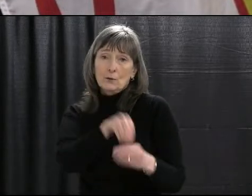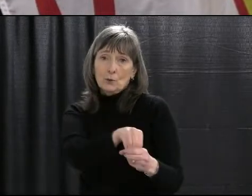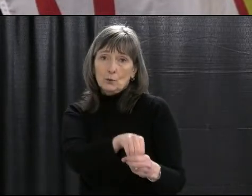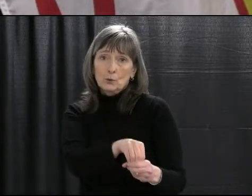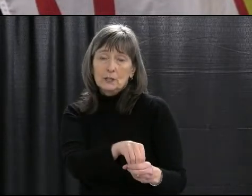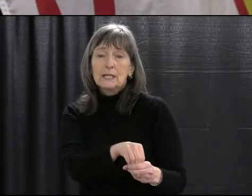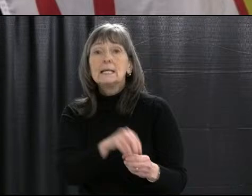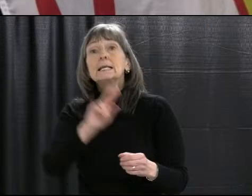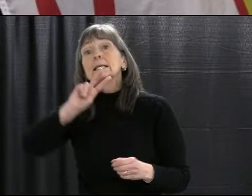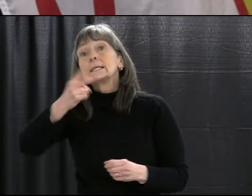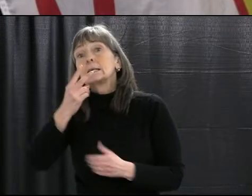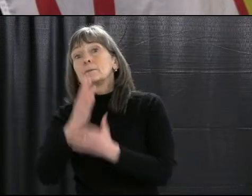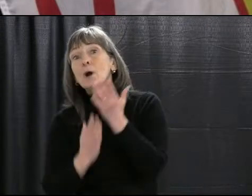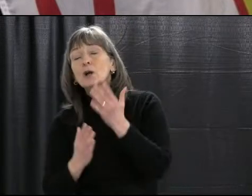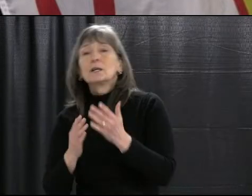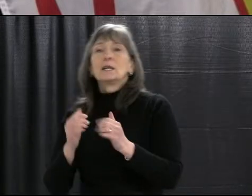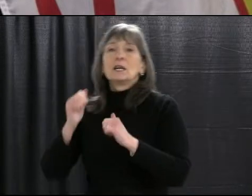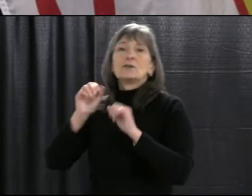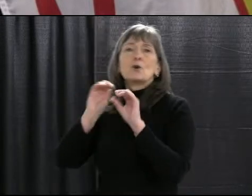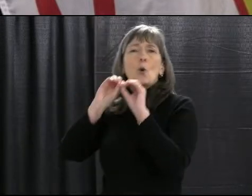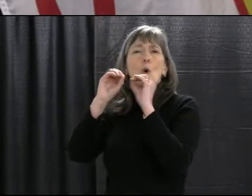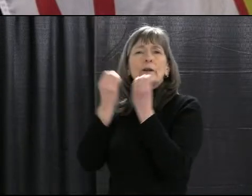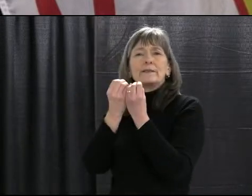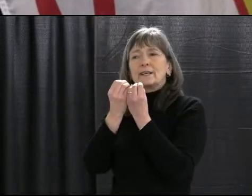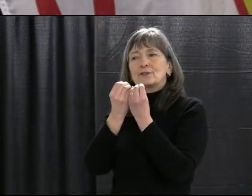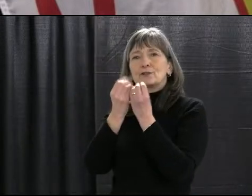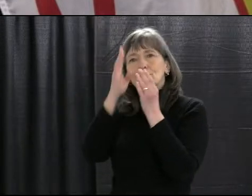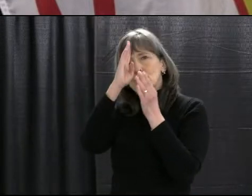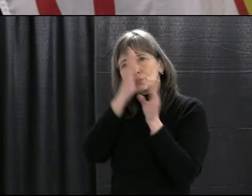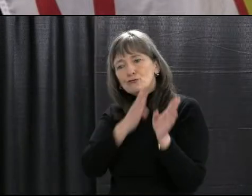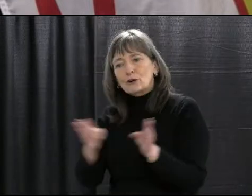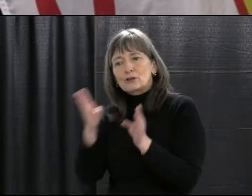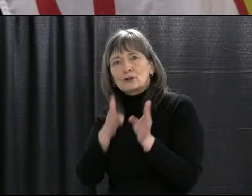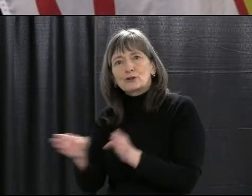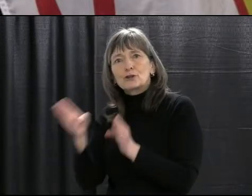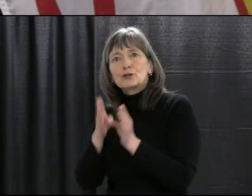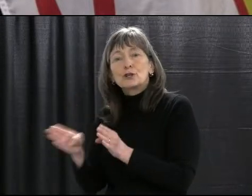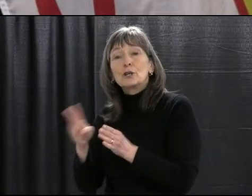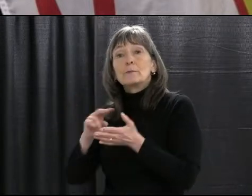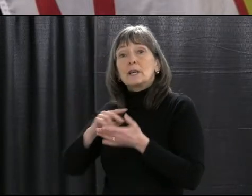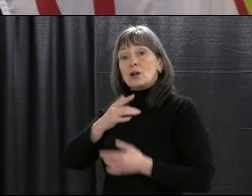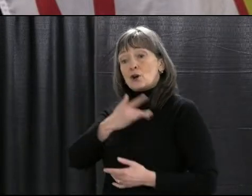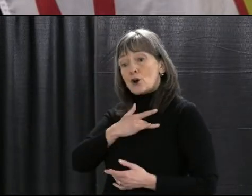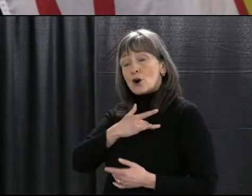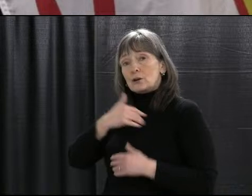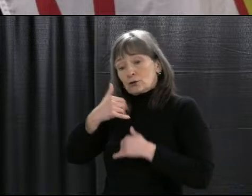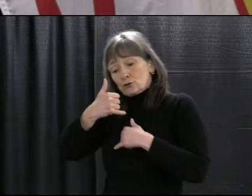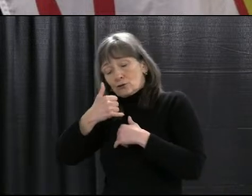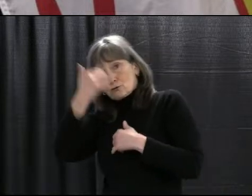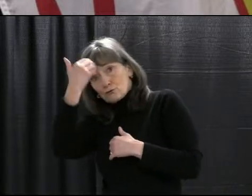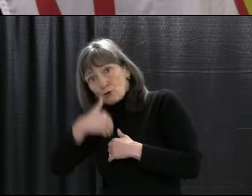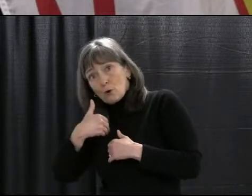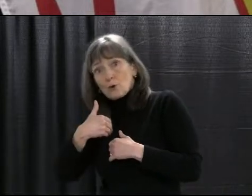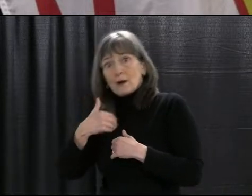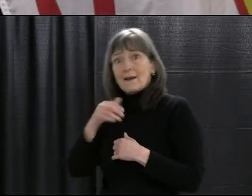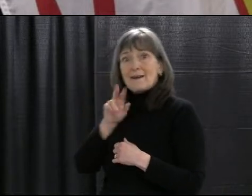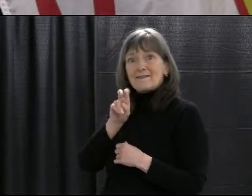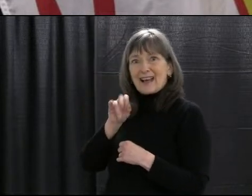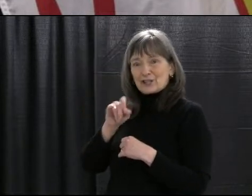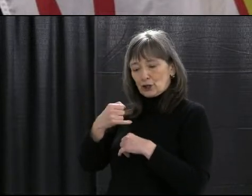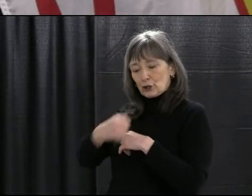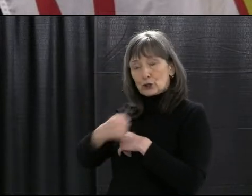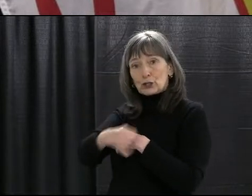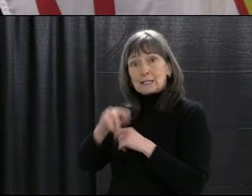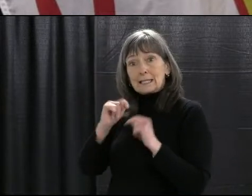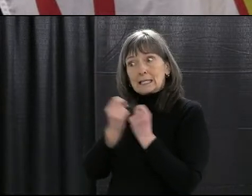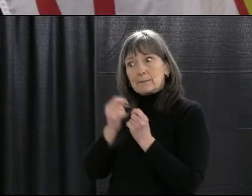focused on organizational structure and will bring cardiac, stroke, and vascular teams under the umbrella of the Provincial